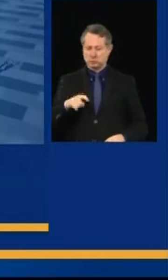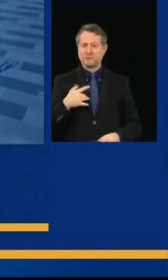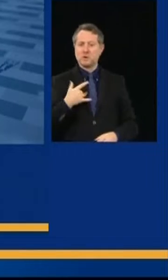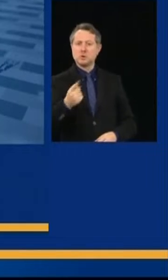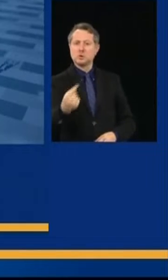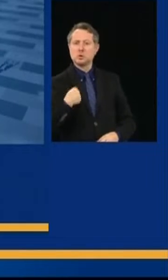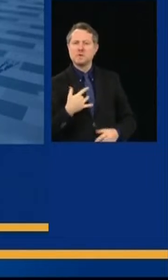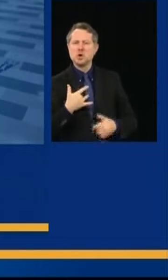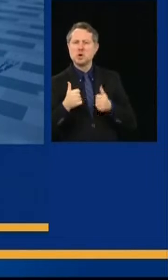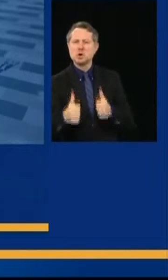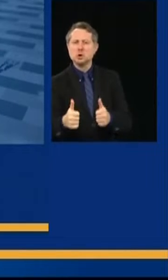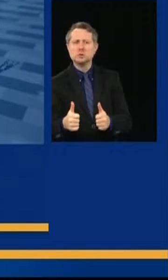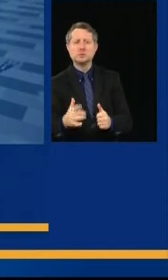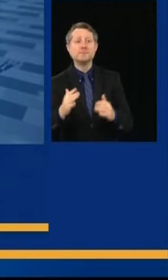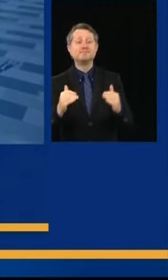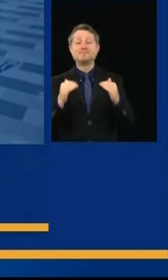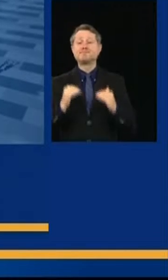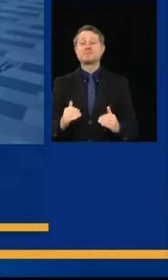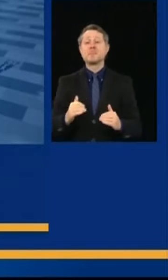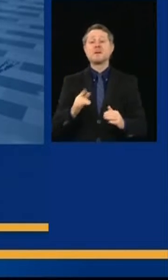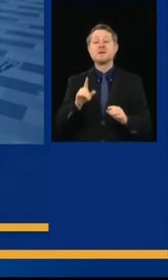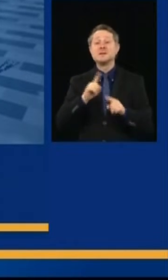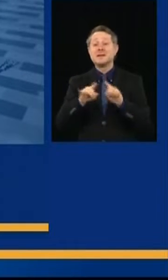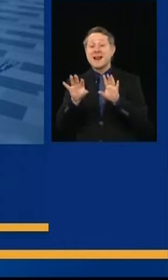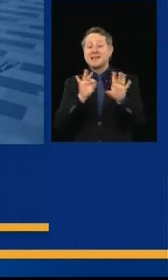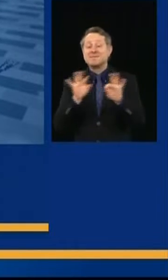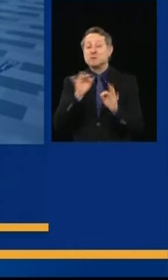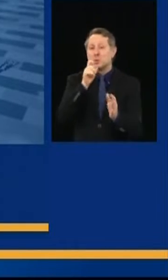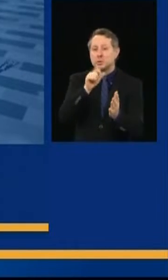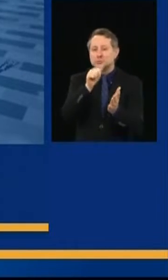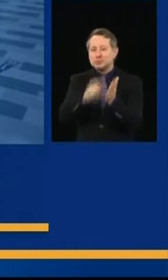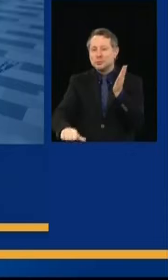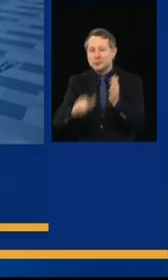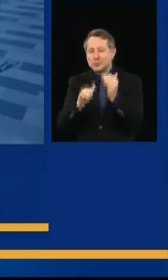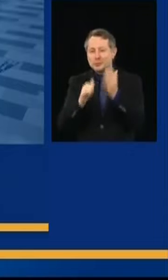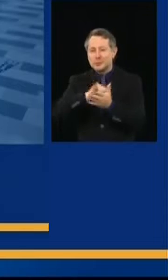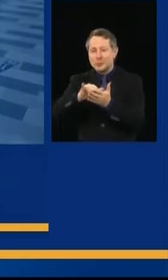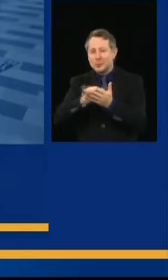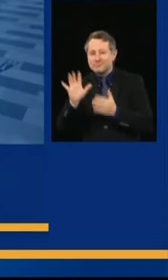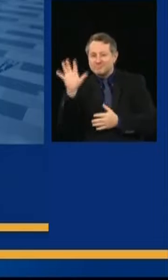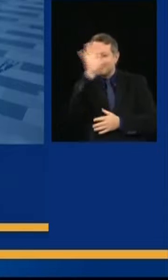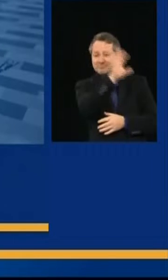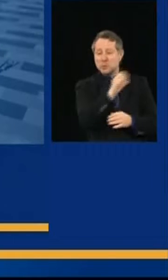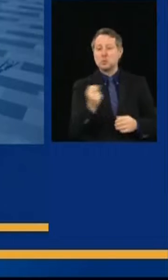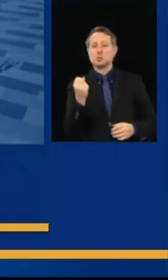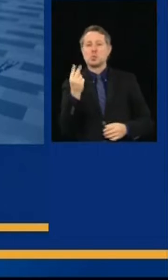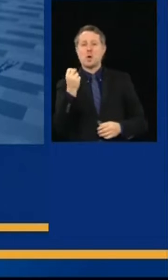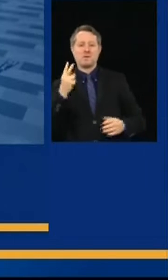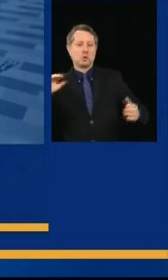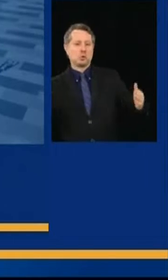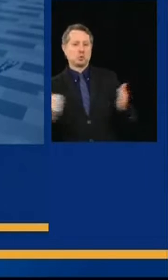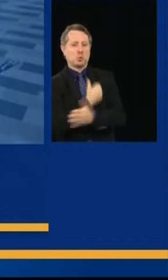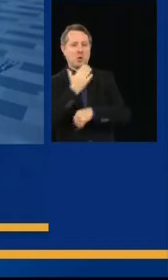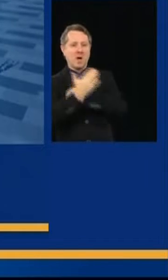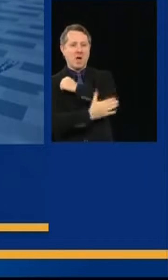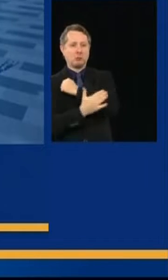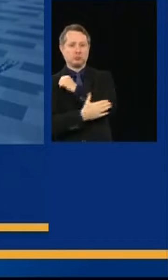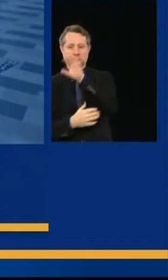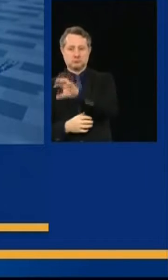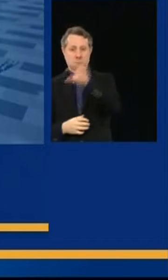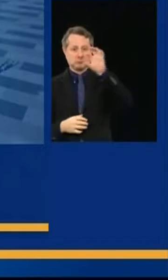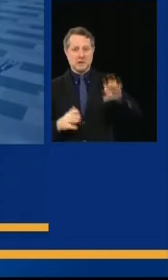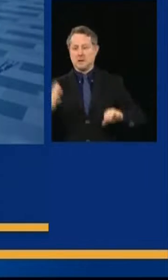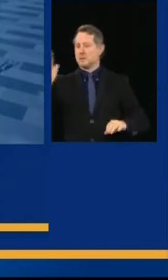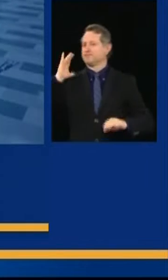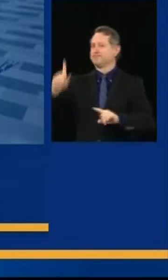that elective surgeries are going to start in 12 more counties, and that's important. We had stopped elective surgeries, so we